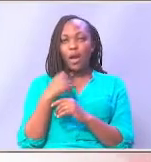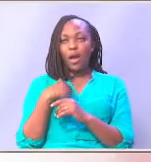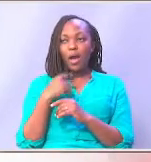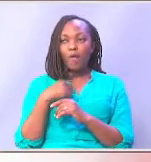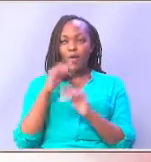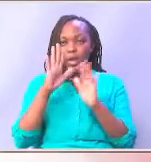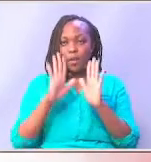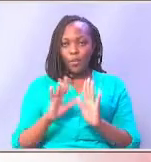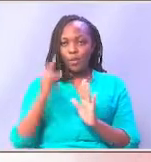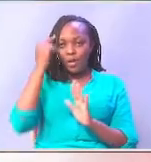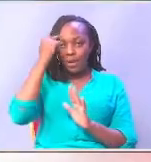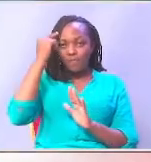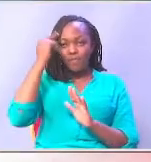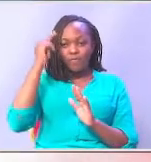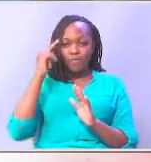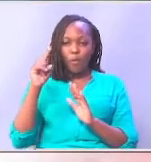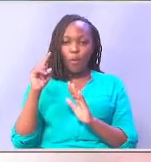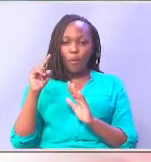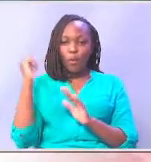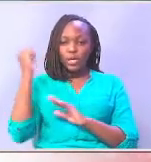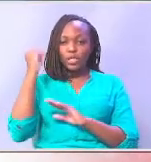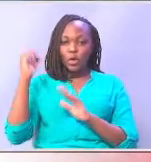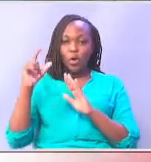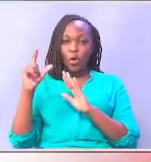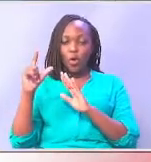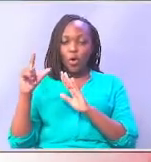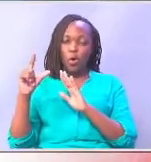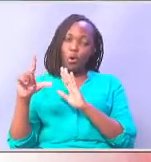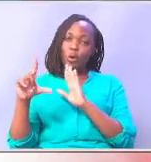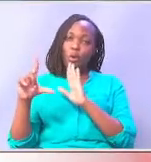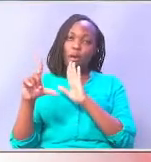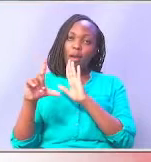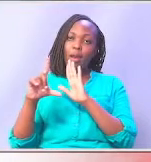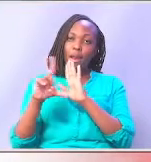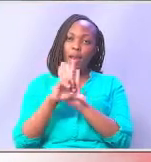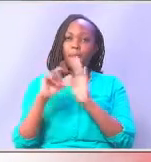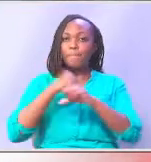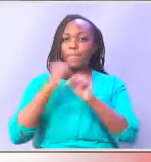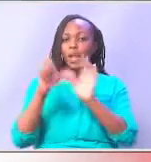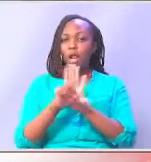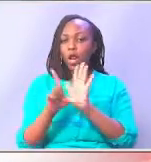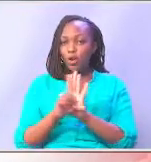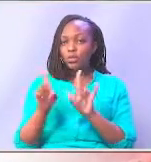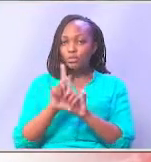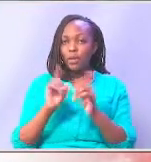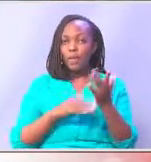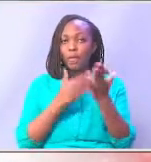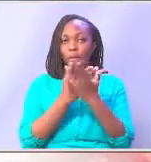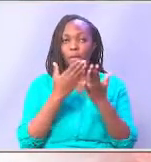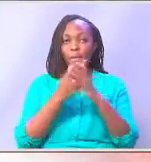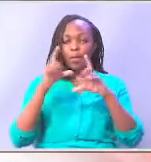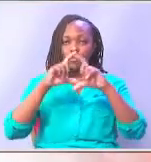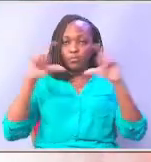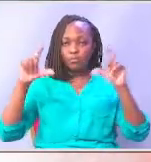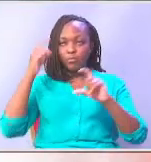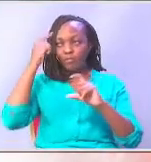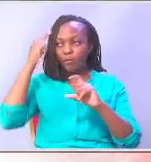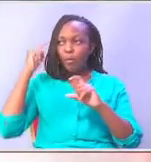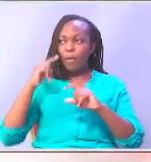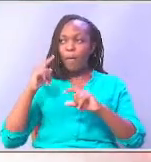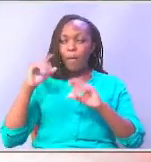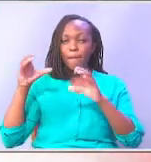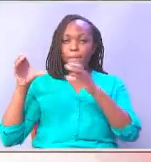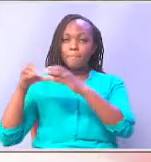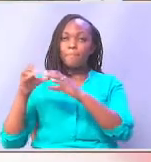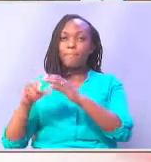on political parties' primaries as well as finances on the same, proposing a clause on party primaries in the bill